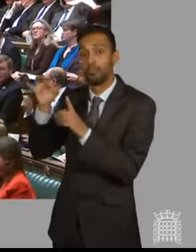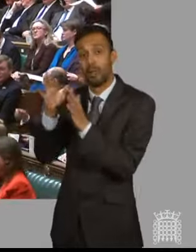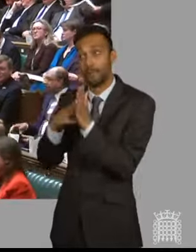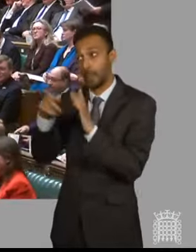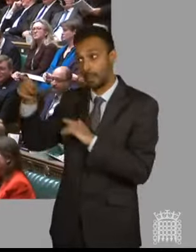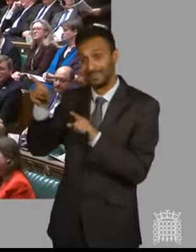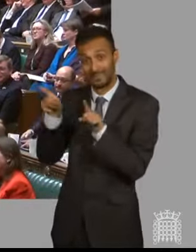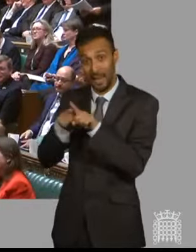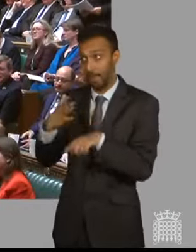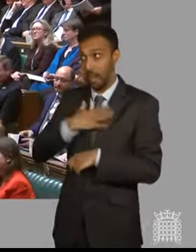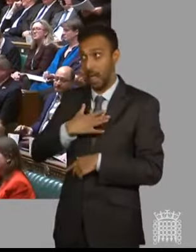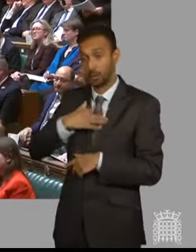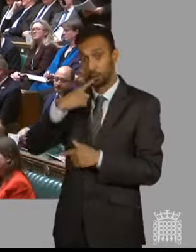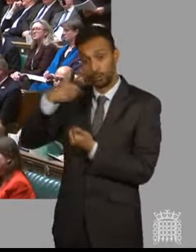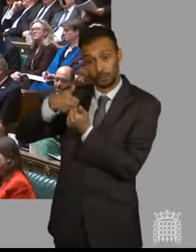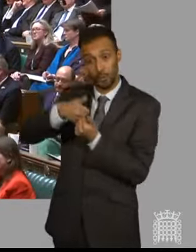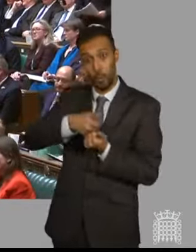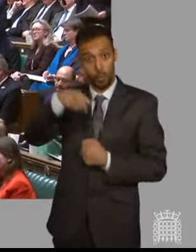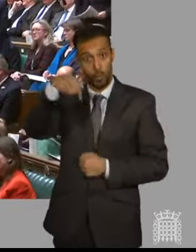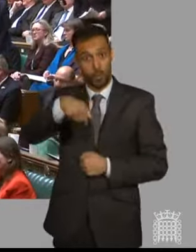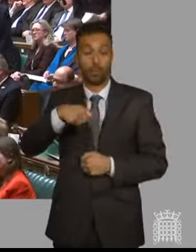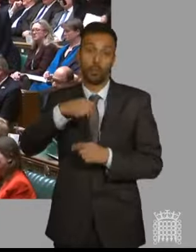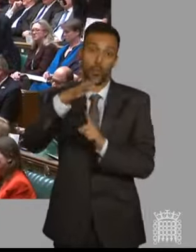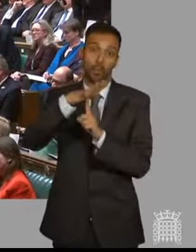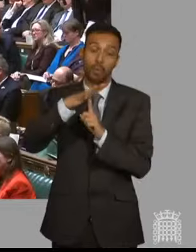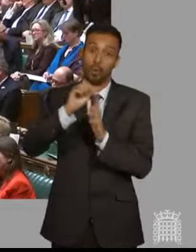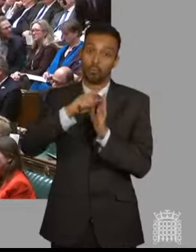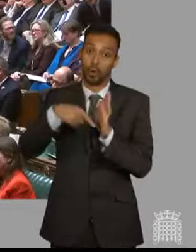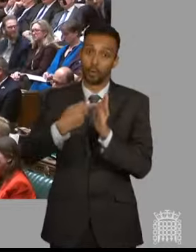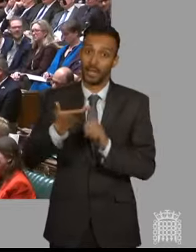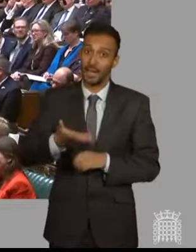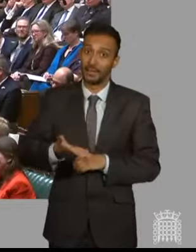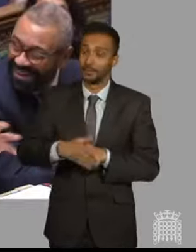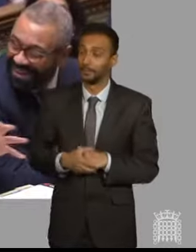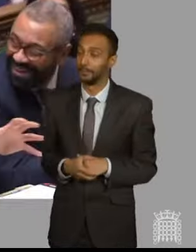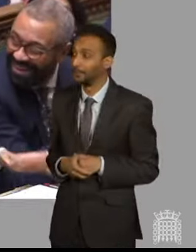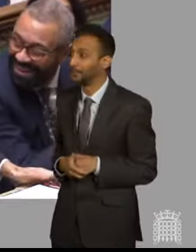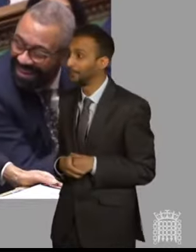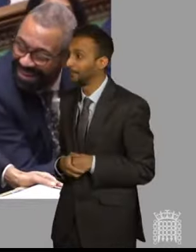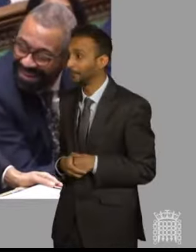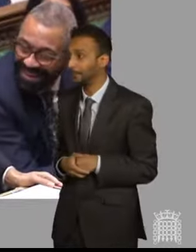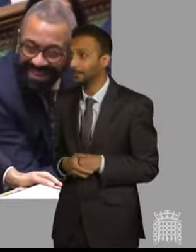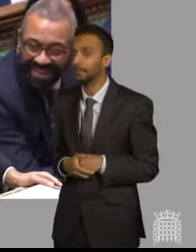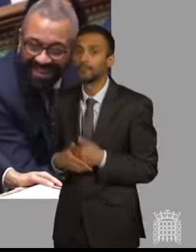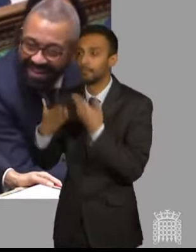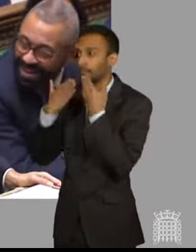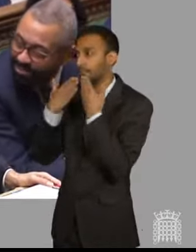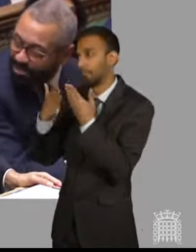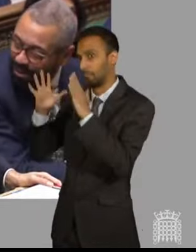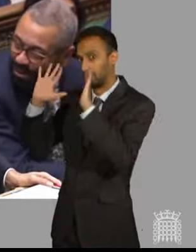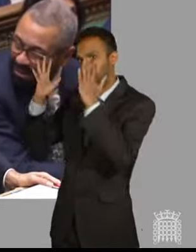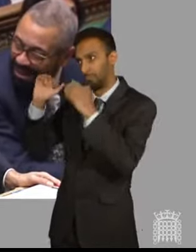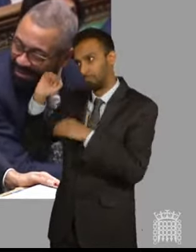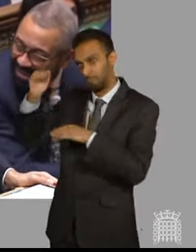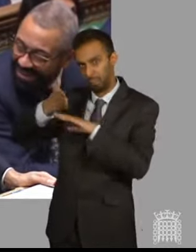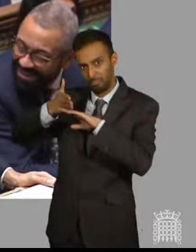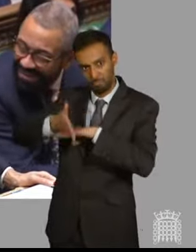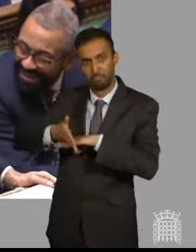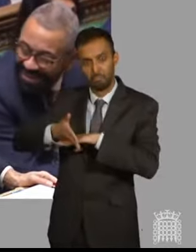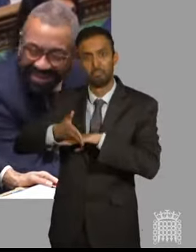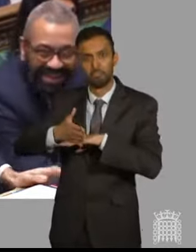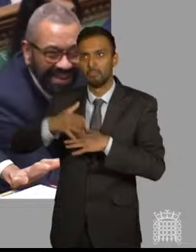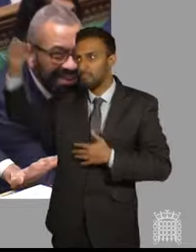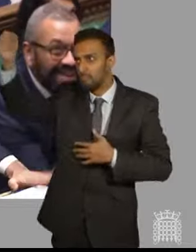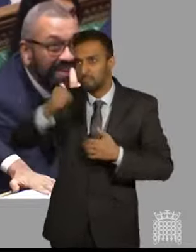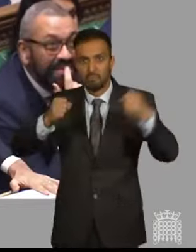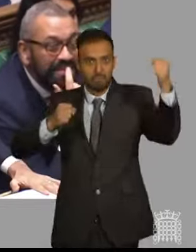Well, can I commend my honourable friend for all his work bringing local authorities and the Mayor together to drive this important project